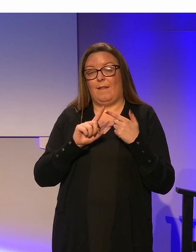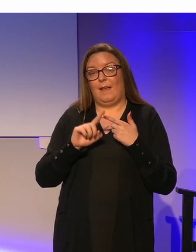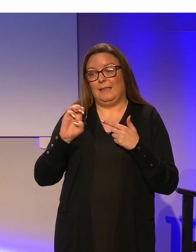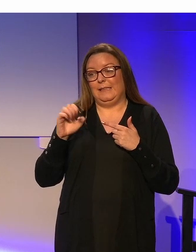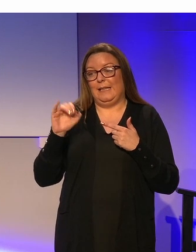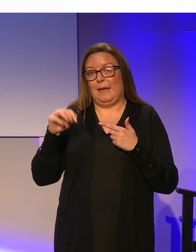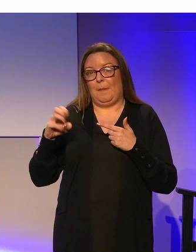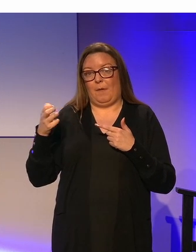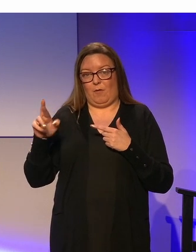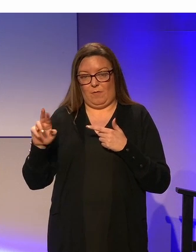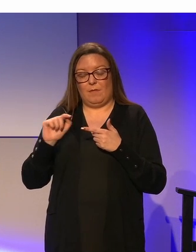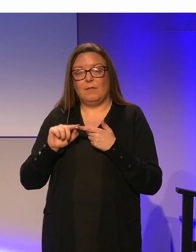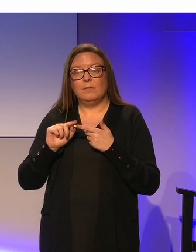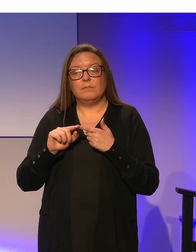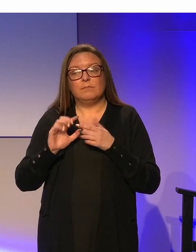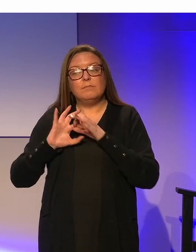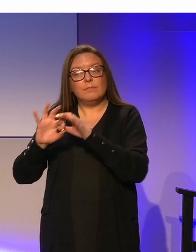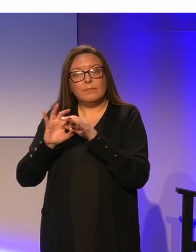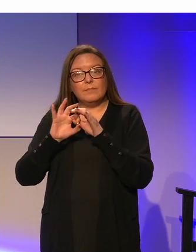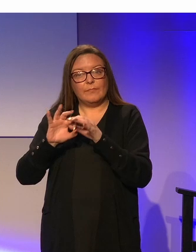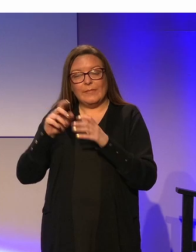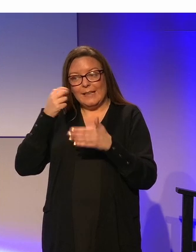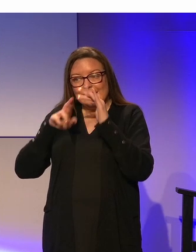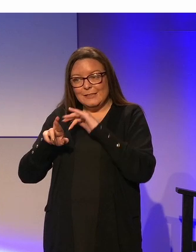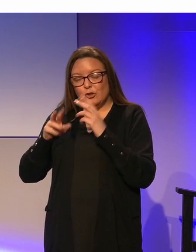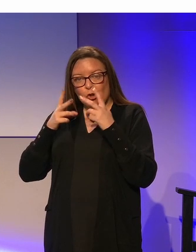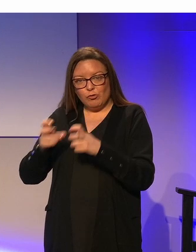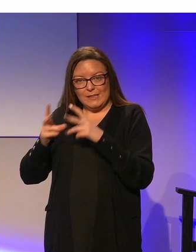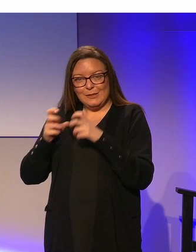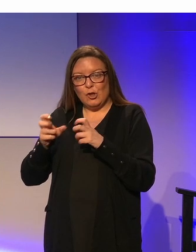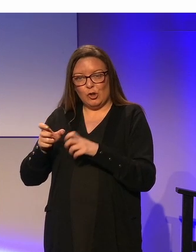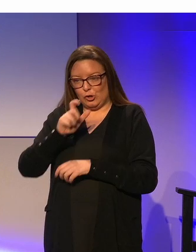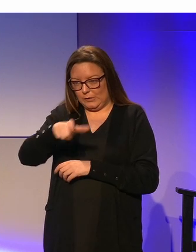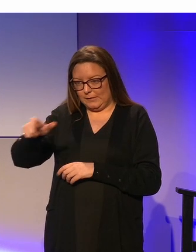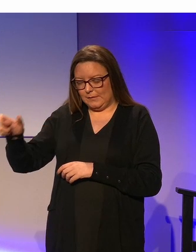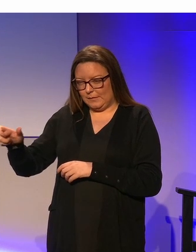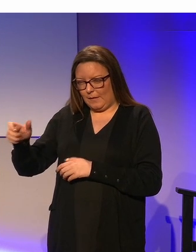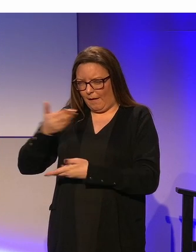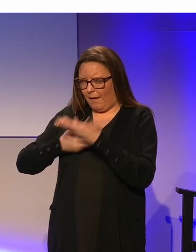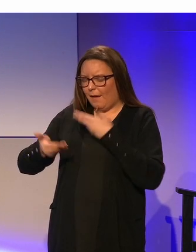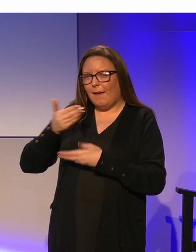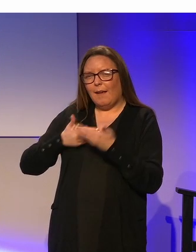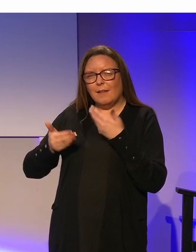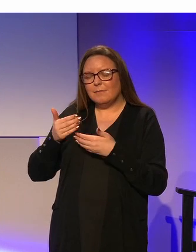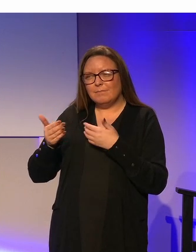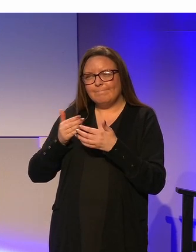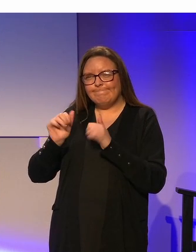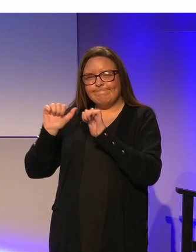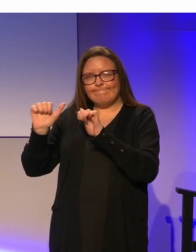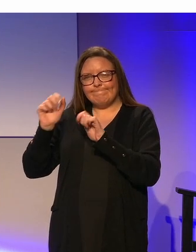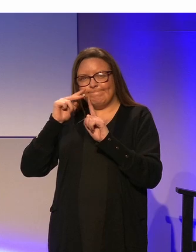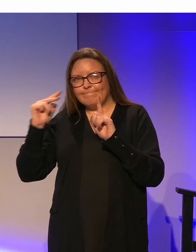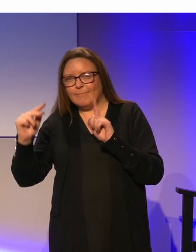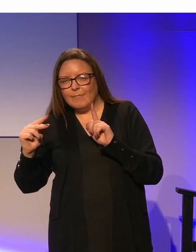of our engagement with the teacher researchers, we were very keen to get a sense of where they were coming from. So we